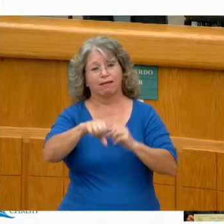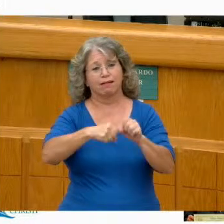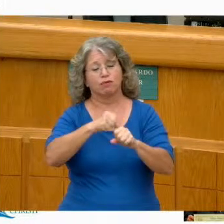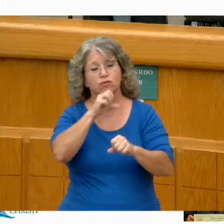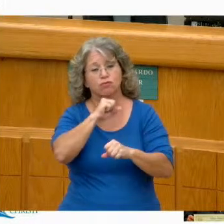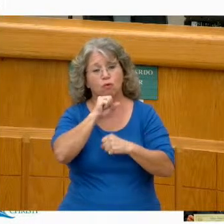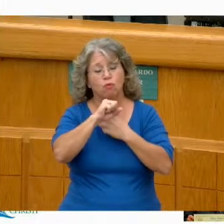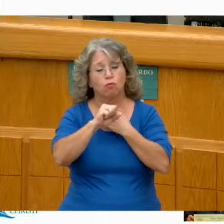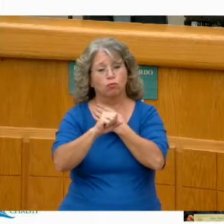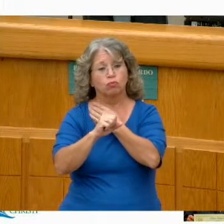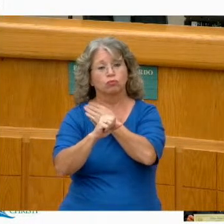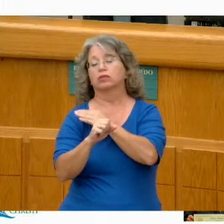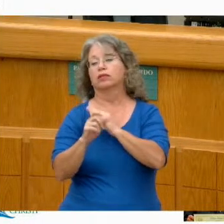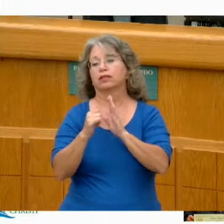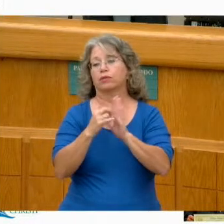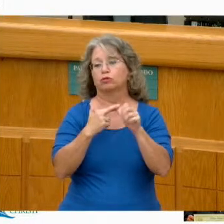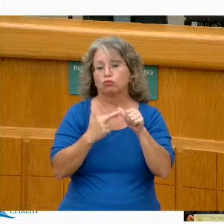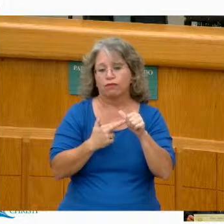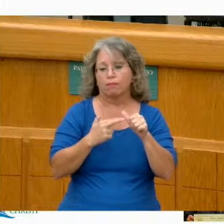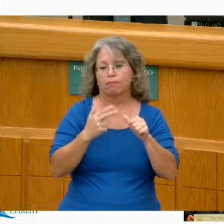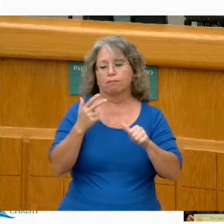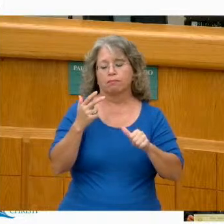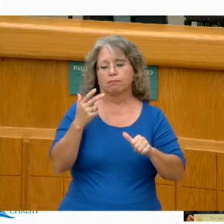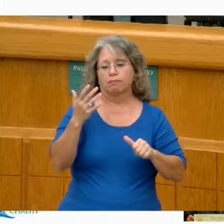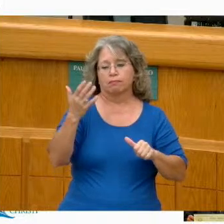thumb, and it works for